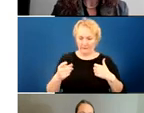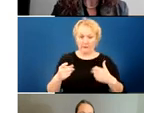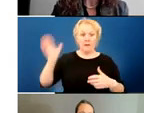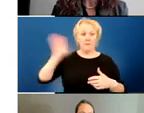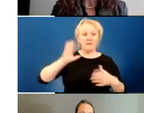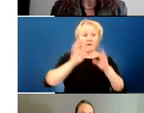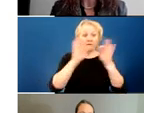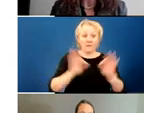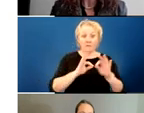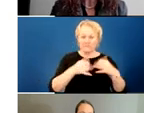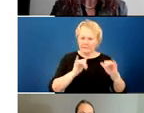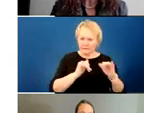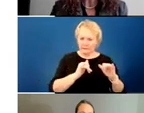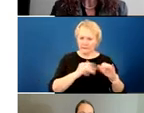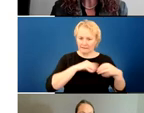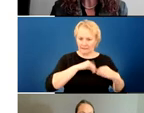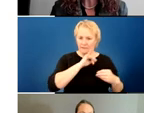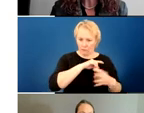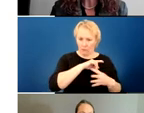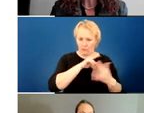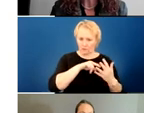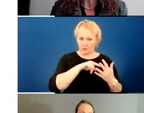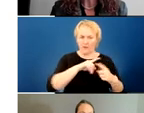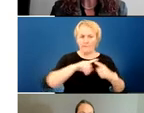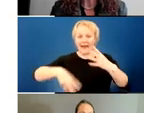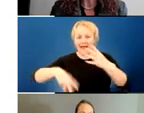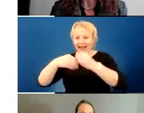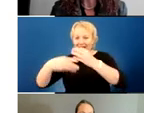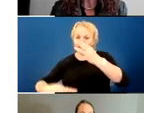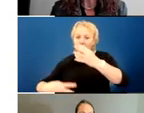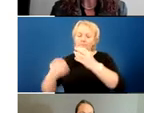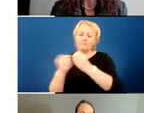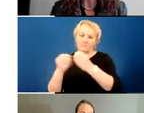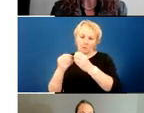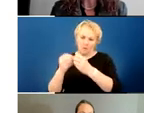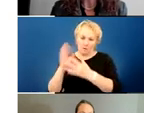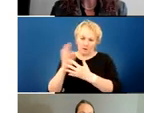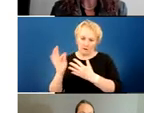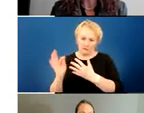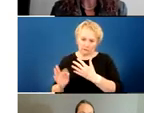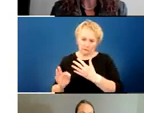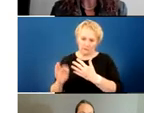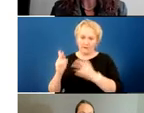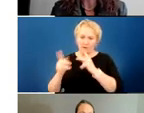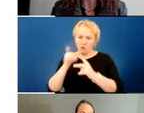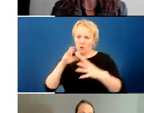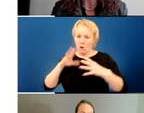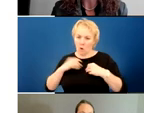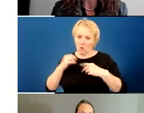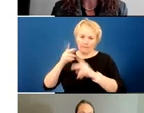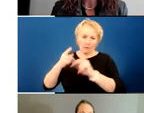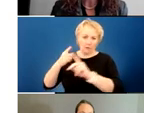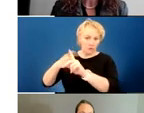previously are still accepted. We've just added some new options for homeowners and for renters to make